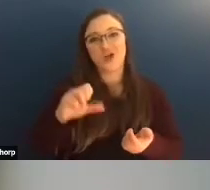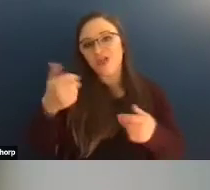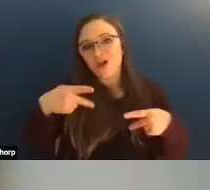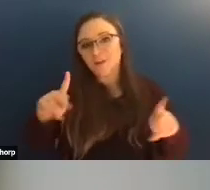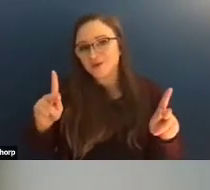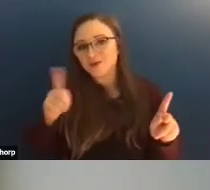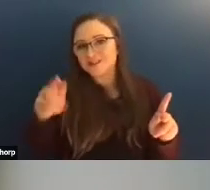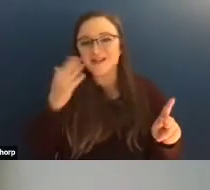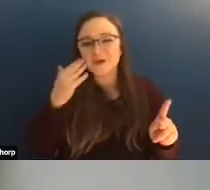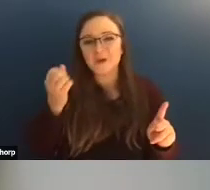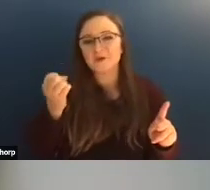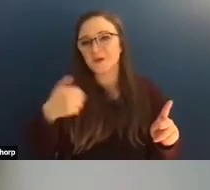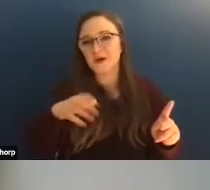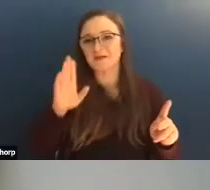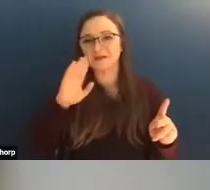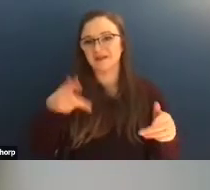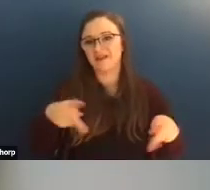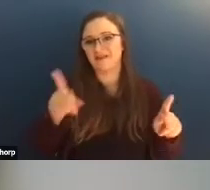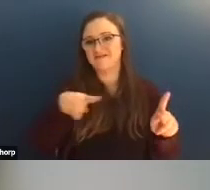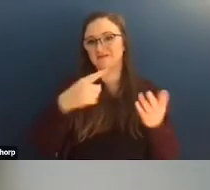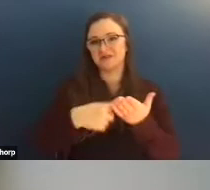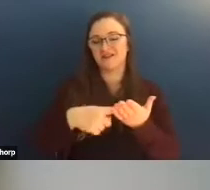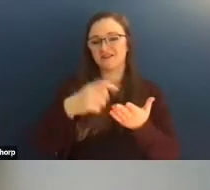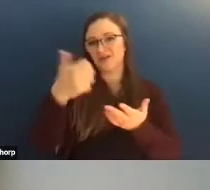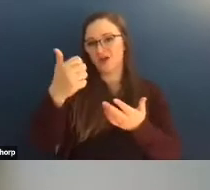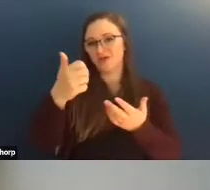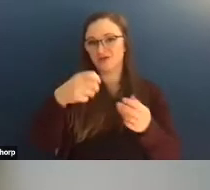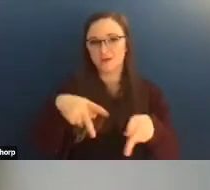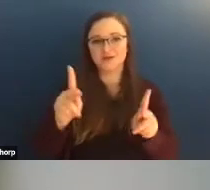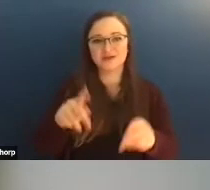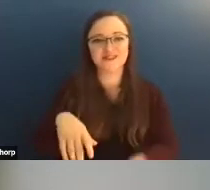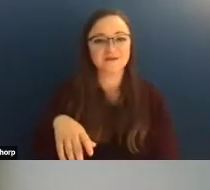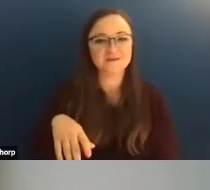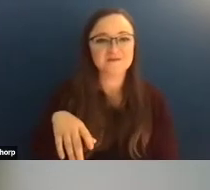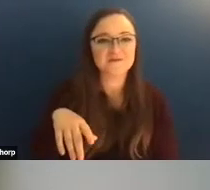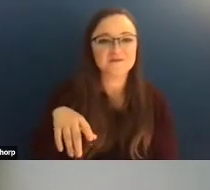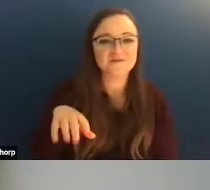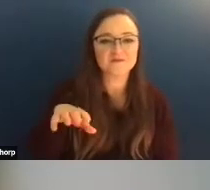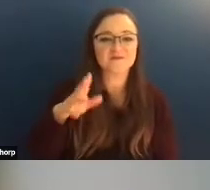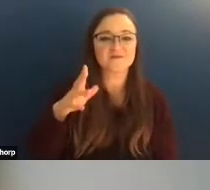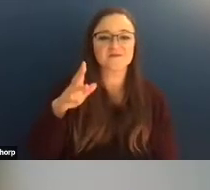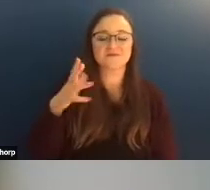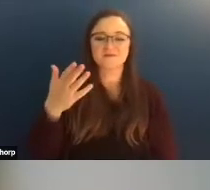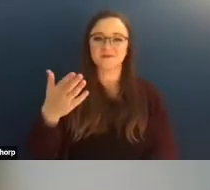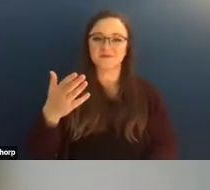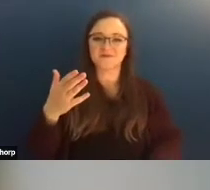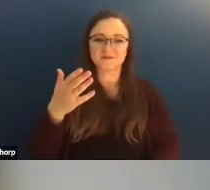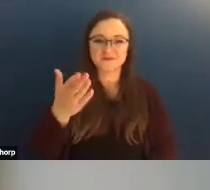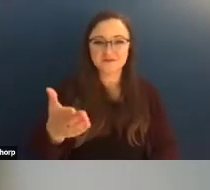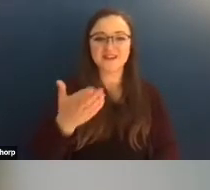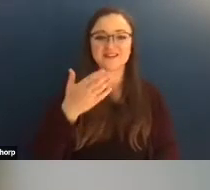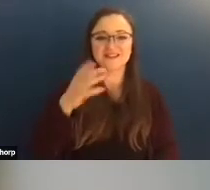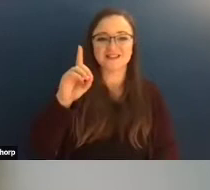So I'll let the panel discuss some of those. I'll jump in. Thank you for that. And I'll add to that.